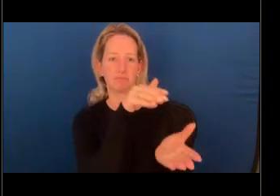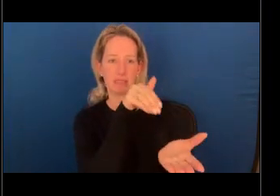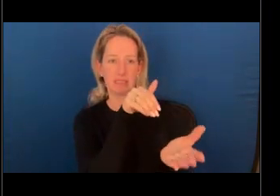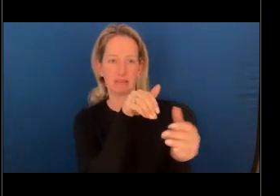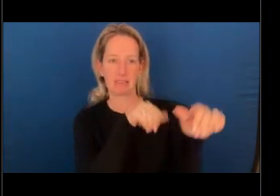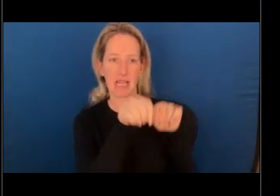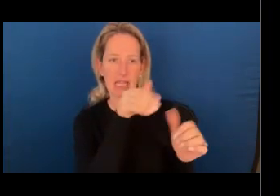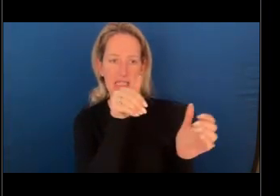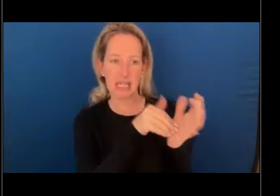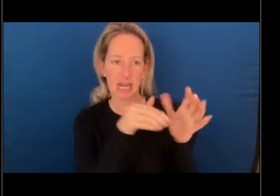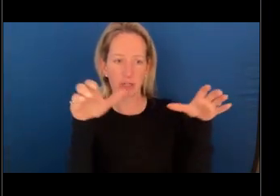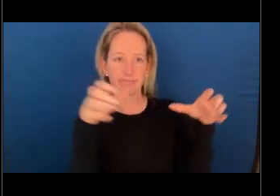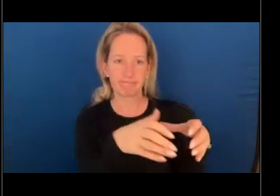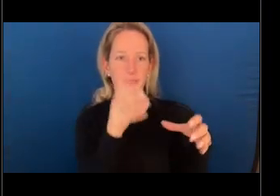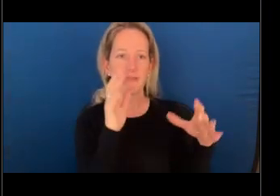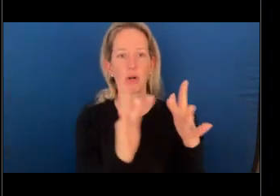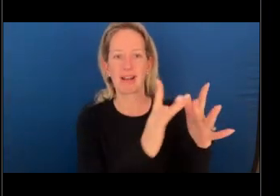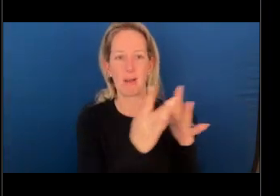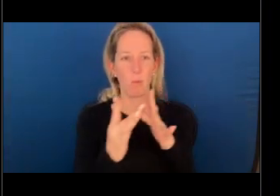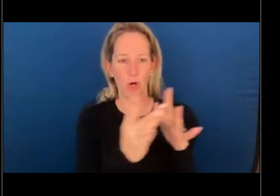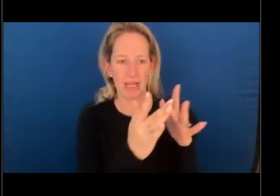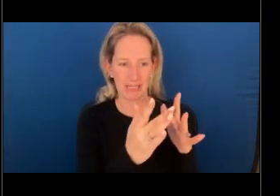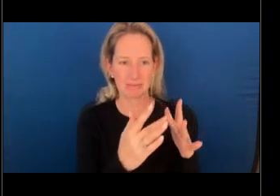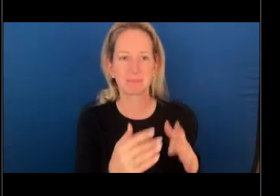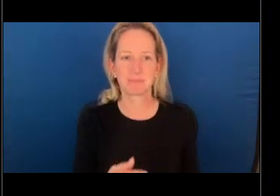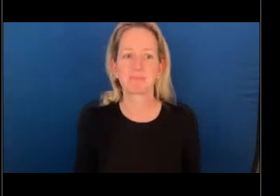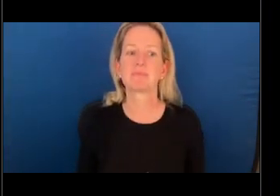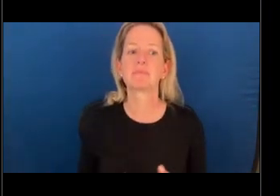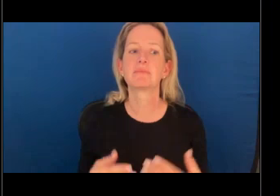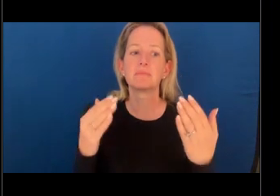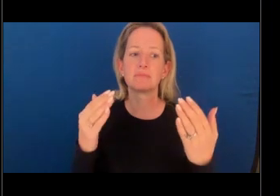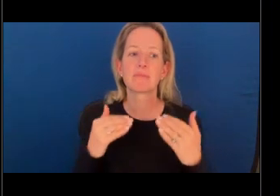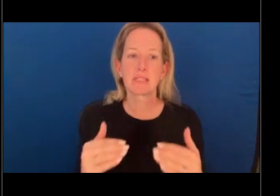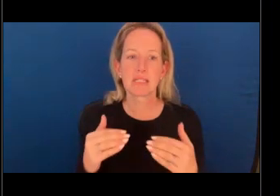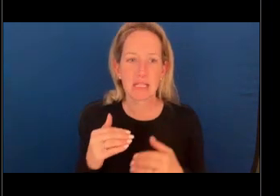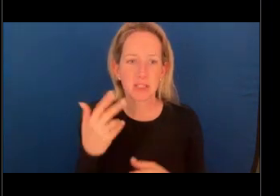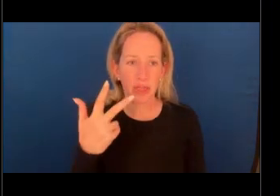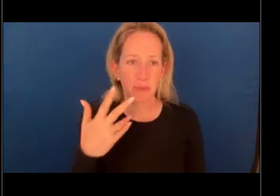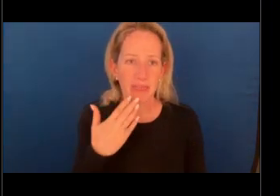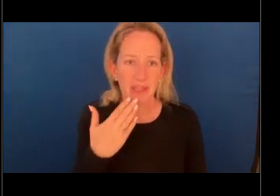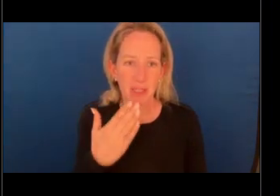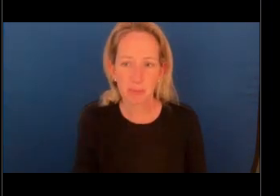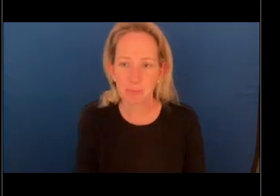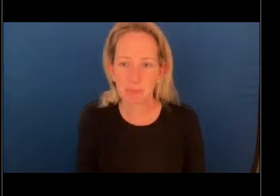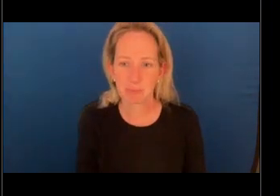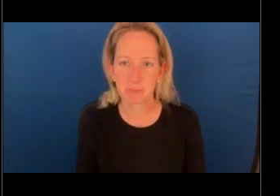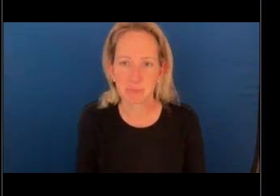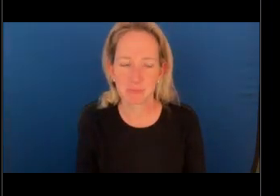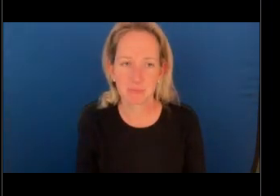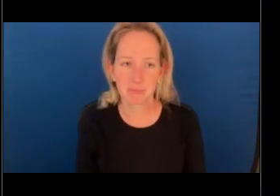for some more networking sessions. Let's move on to session 3 real quick. Thank you.